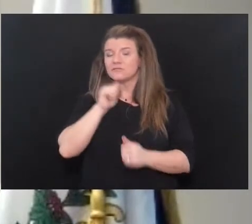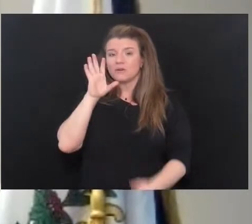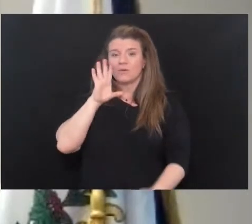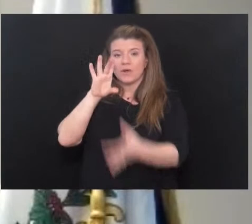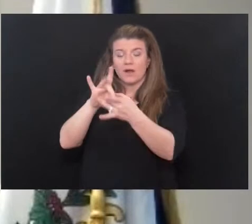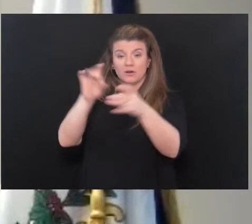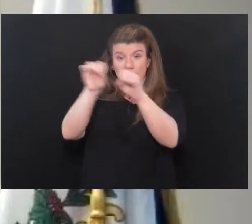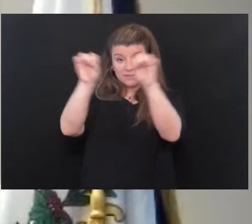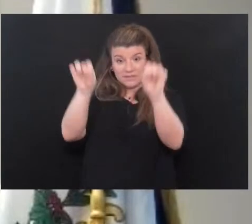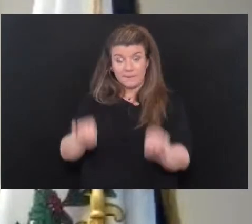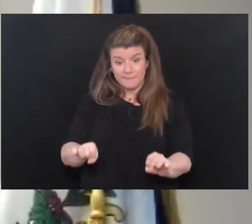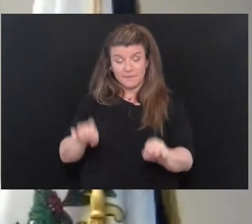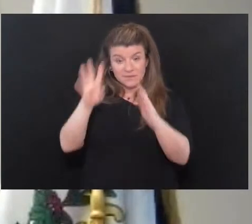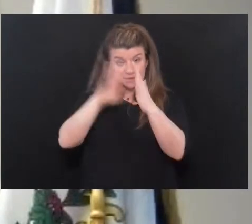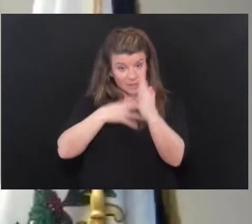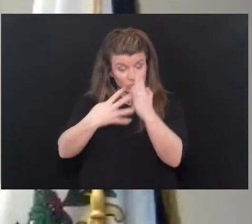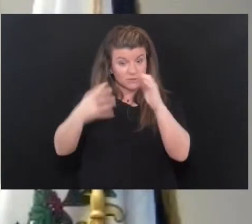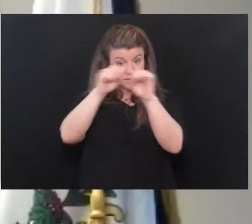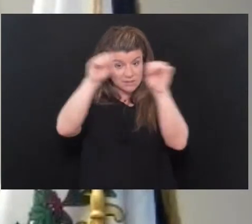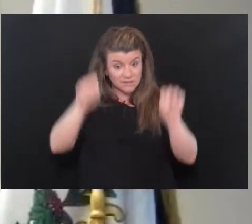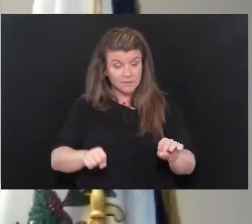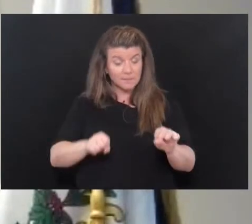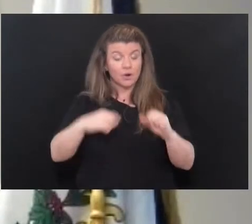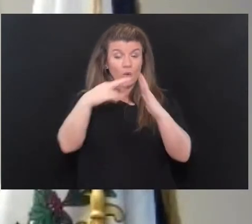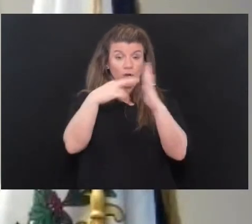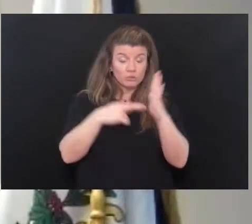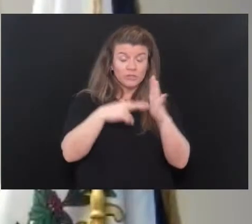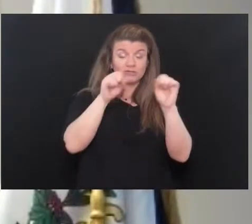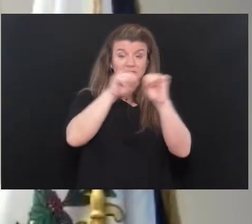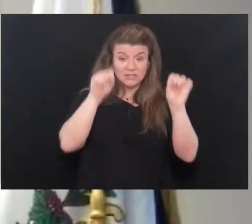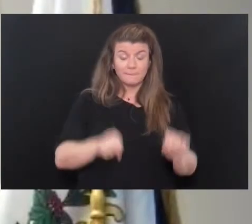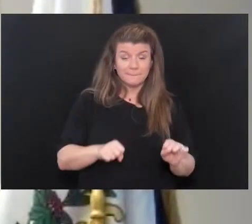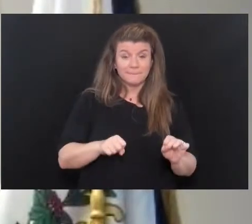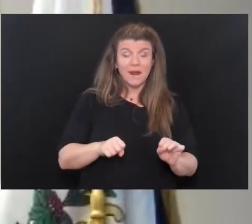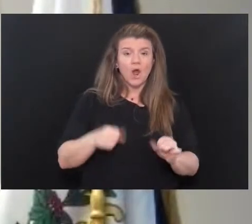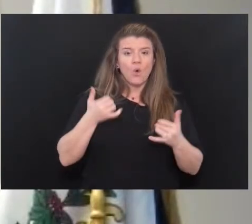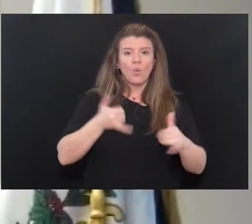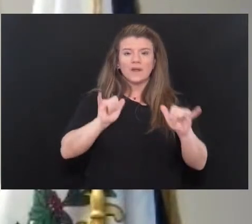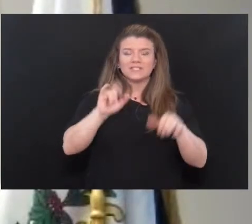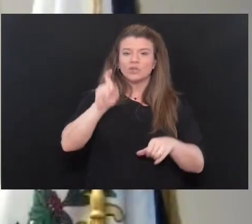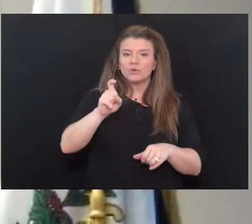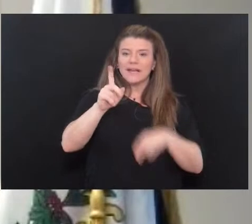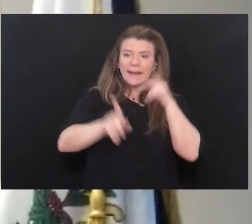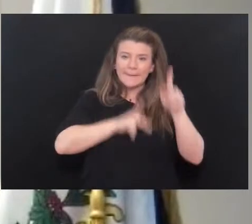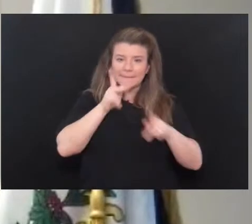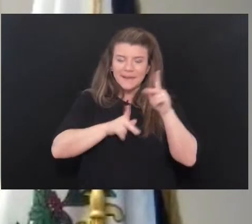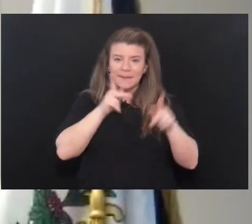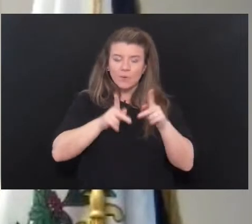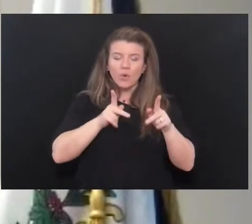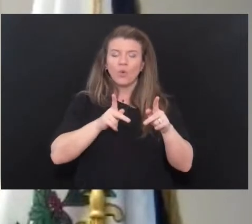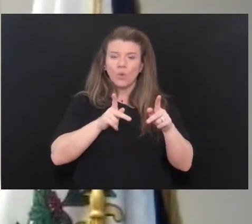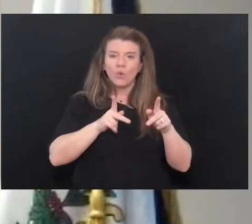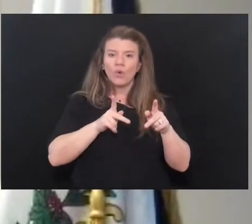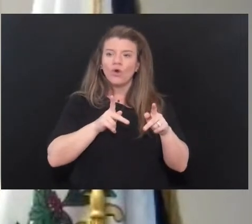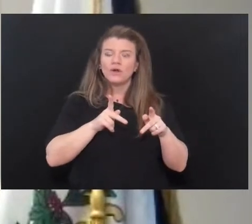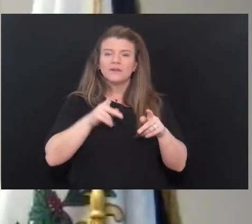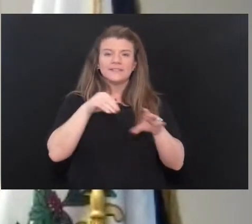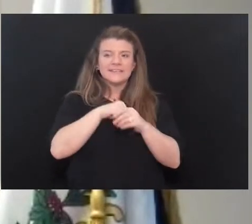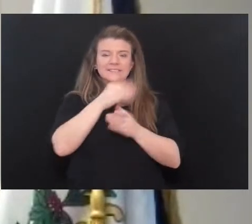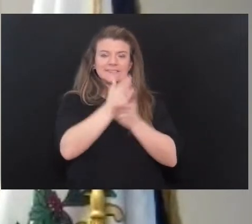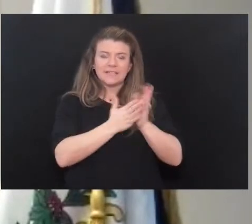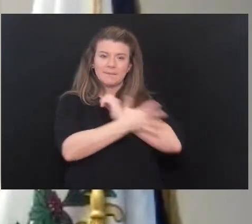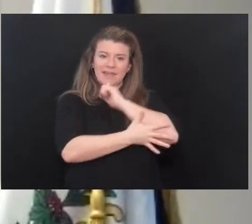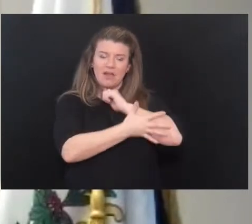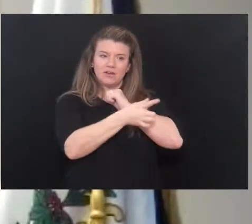the system, scheduling system and the registration system. We still need individuals, as the governor says, in some counties